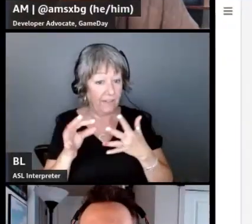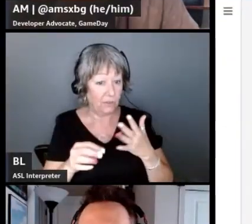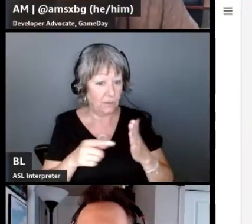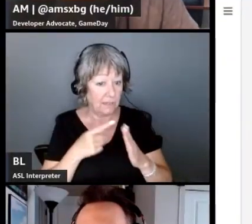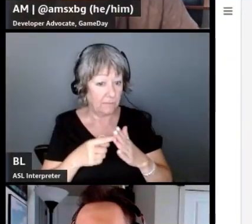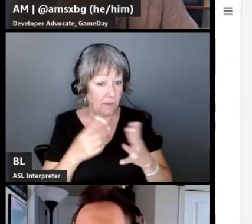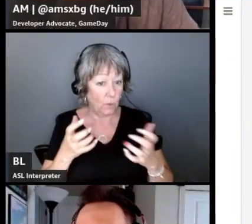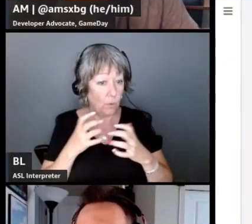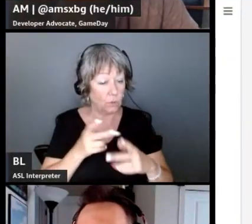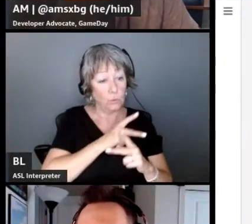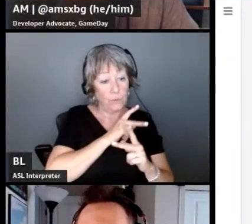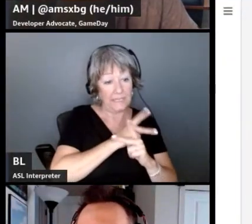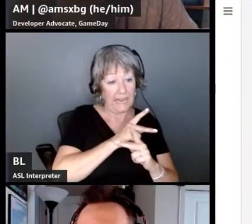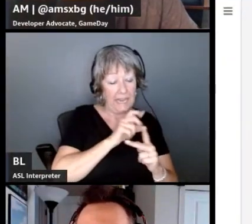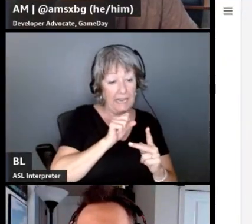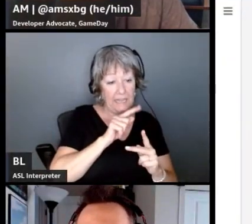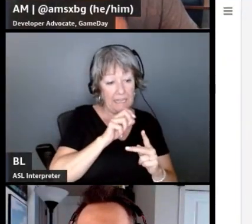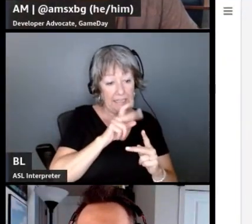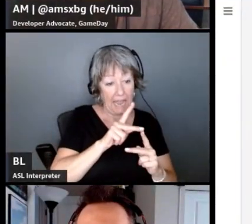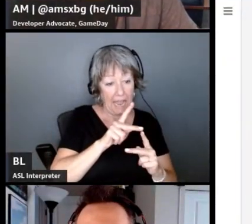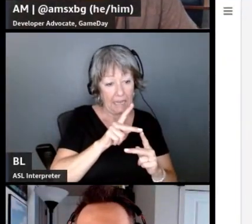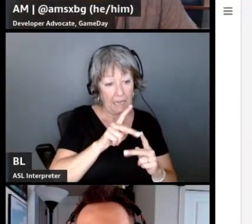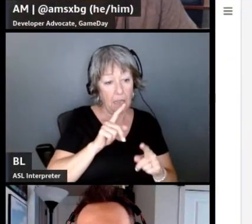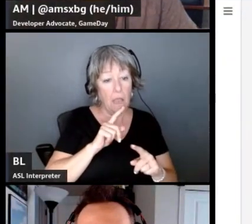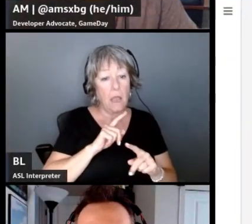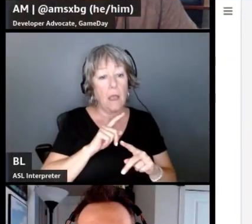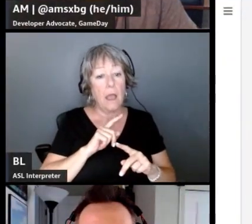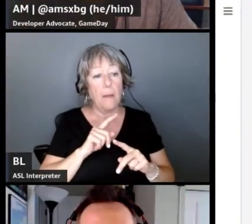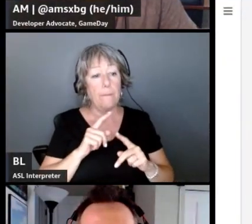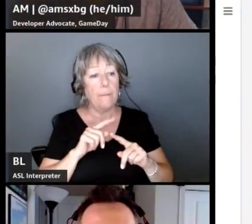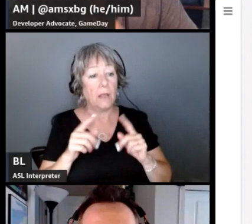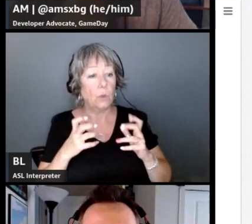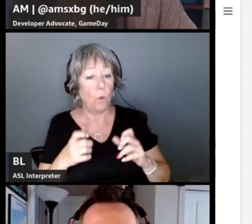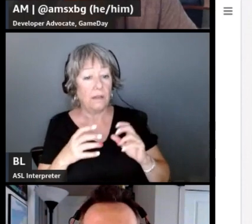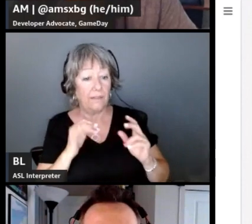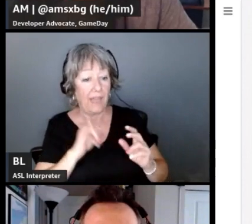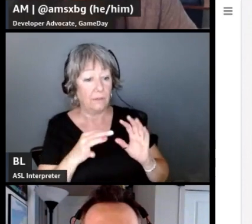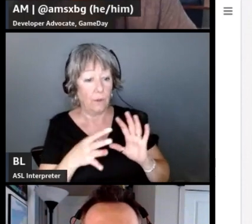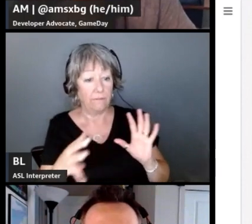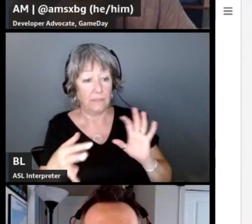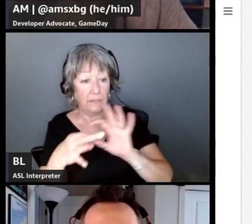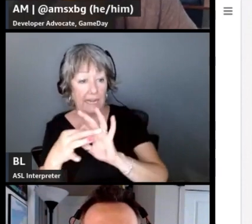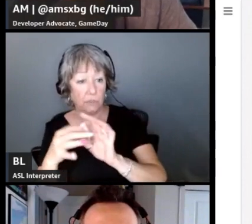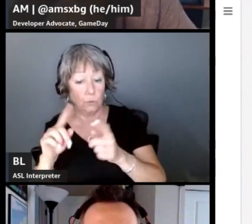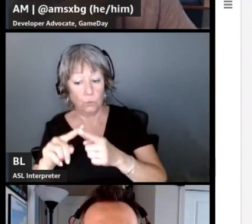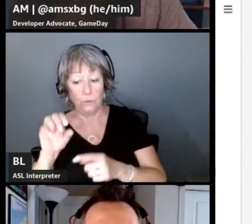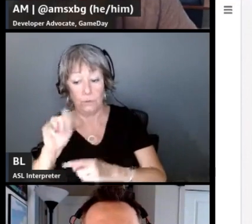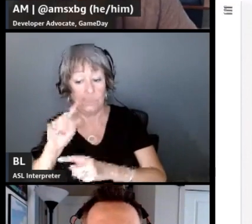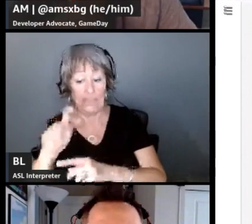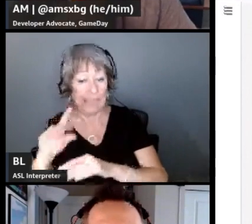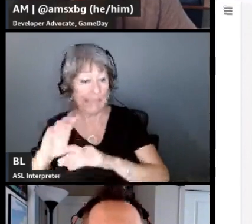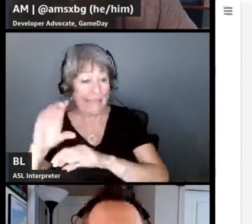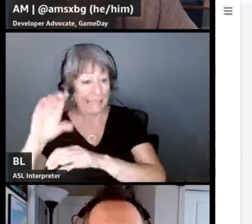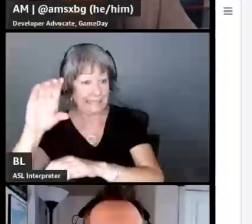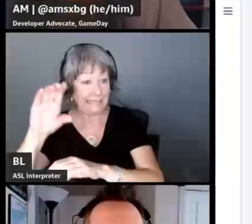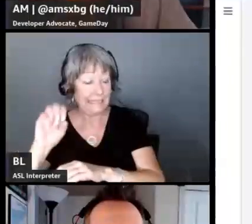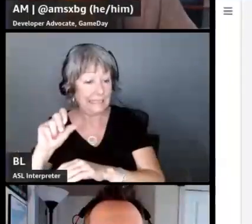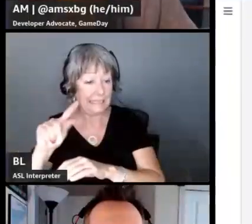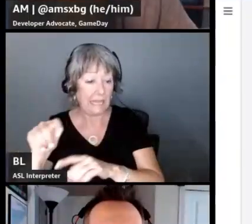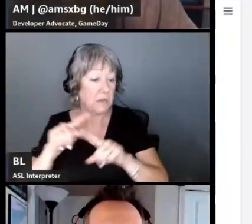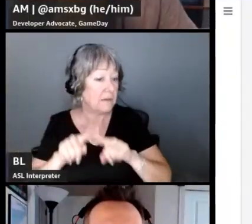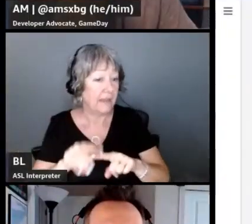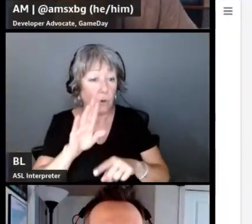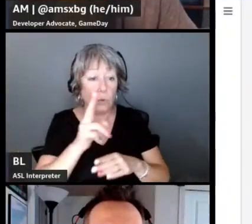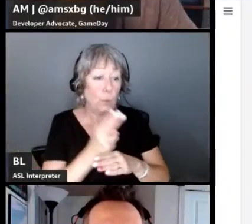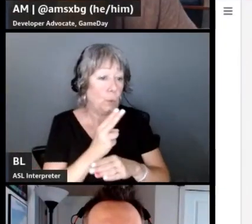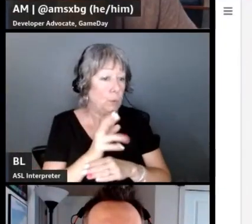stack, but delete the StackSet connection with that. And that's kind of a feature that you have depending on your particular use case. But yeah,